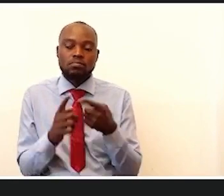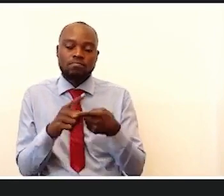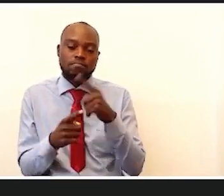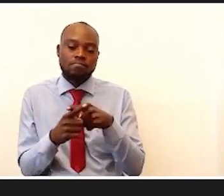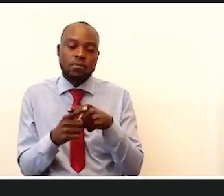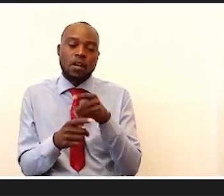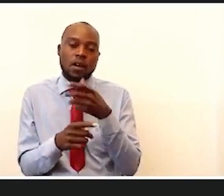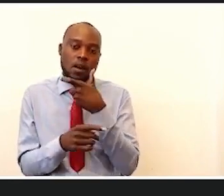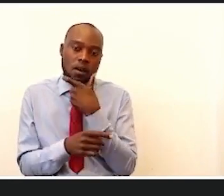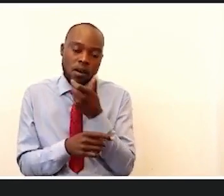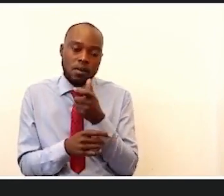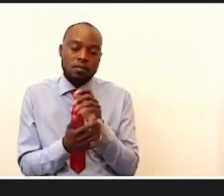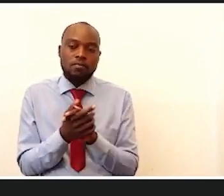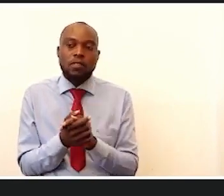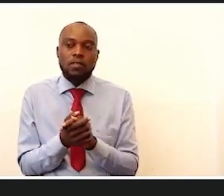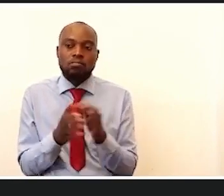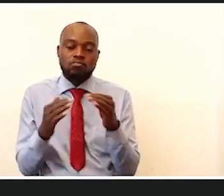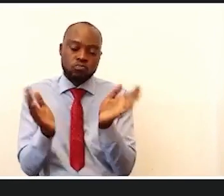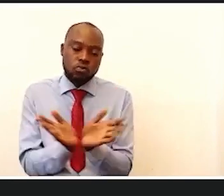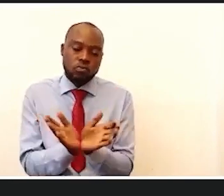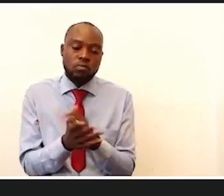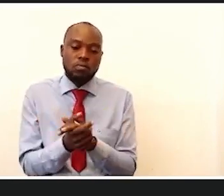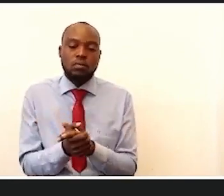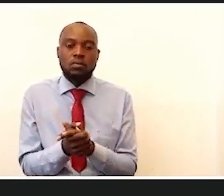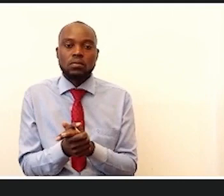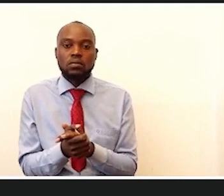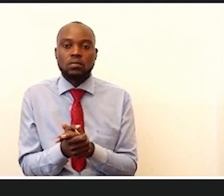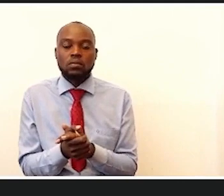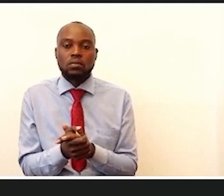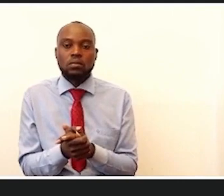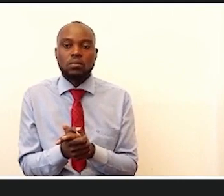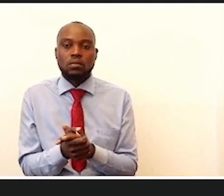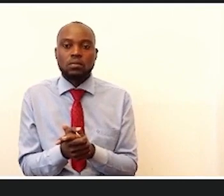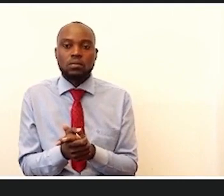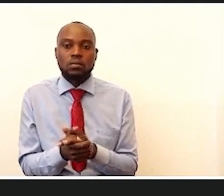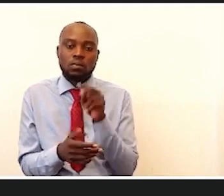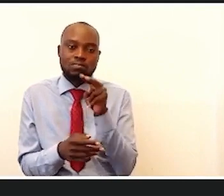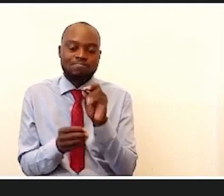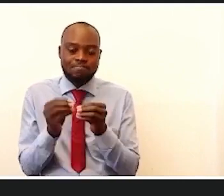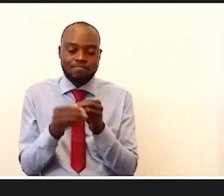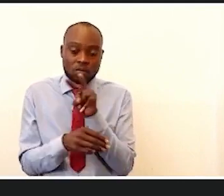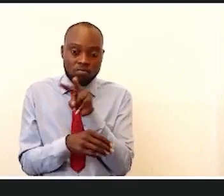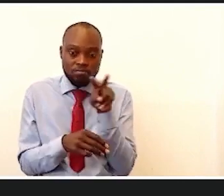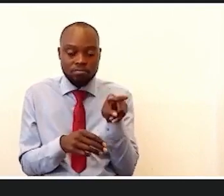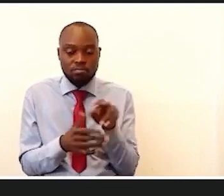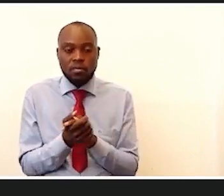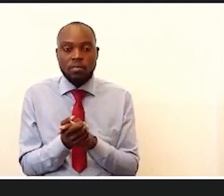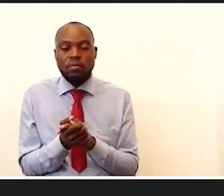funding. And the colleague from Pretoria University made the observation that why didn't